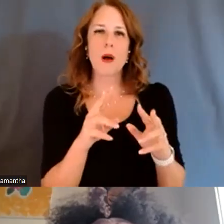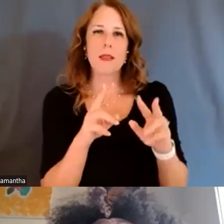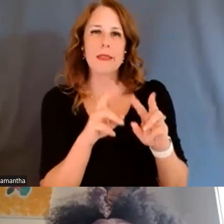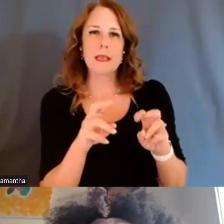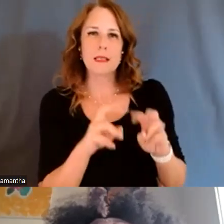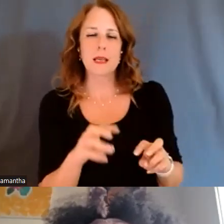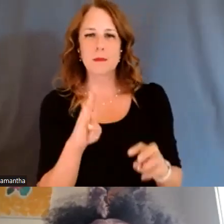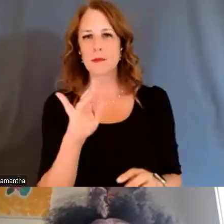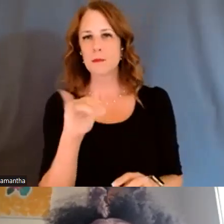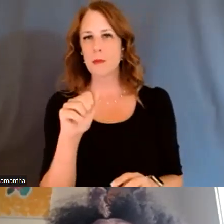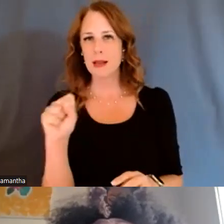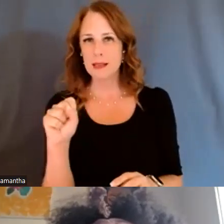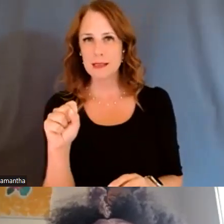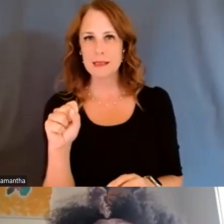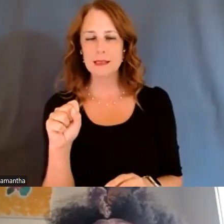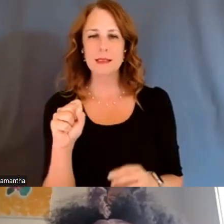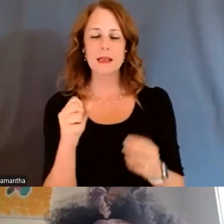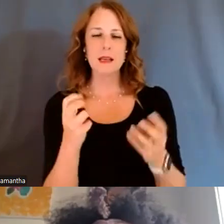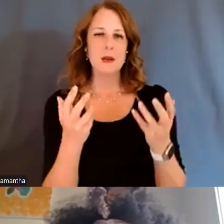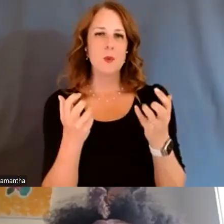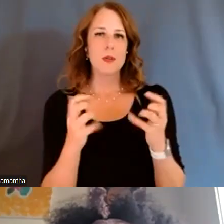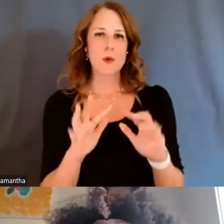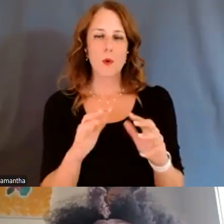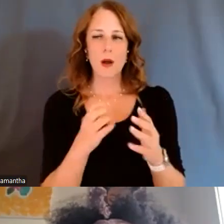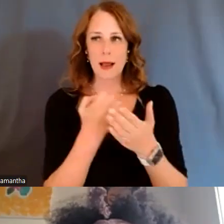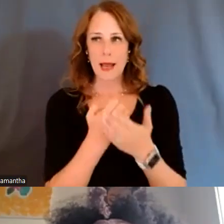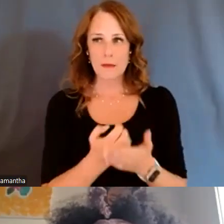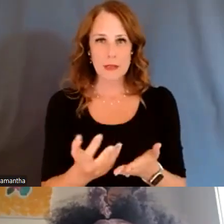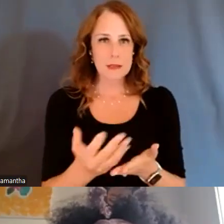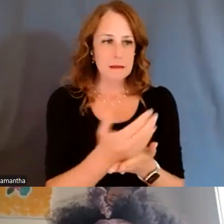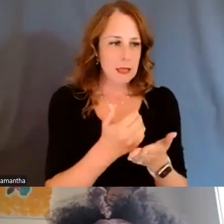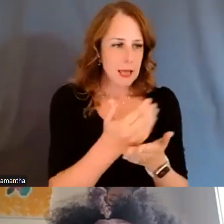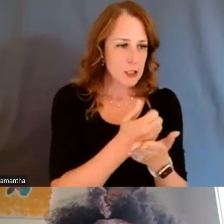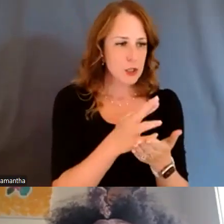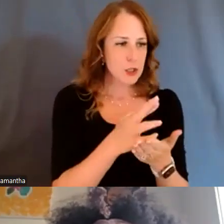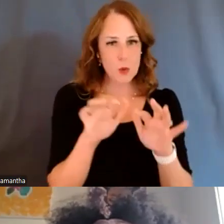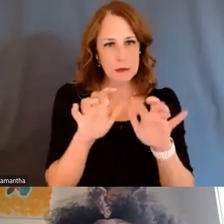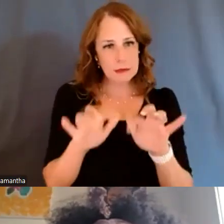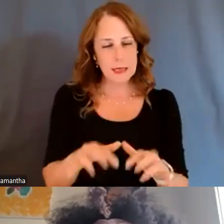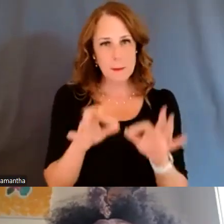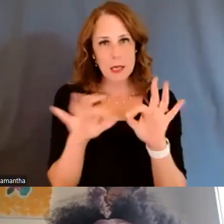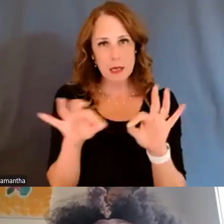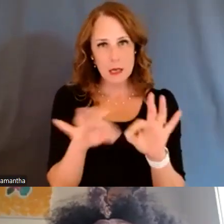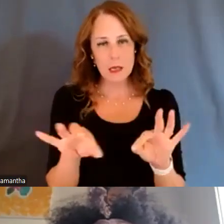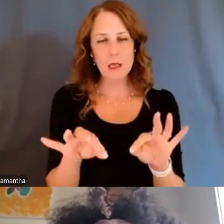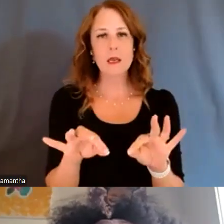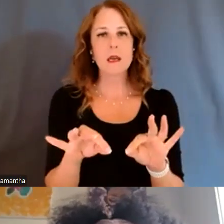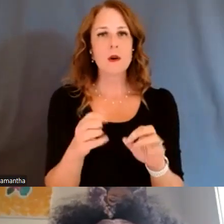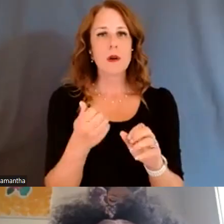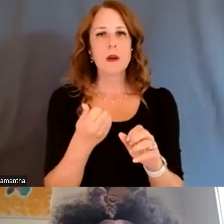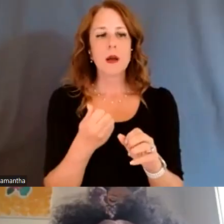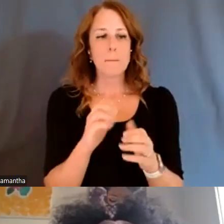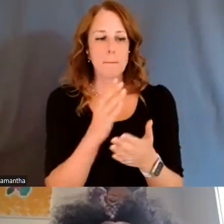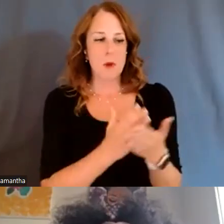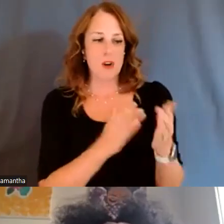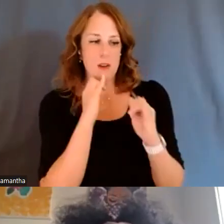want any part of the evidence collection or the statement or any interview portion of our exam to